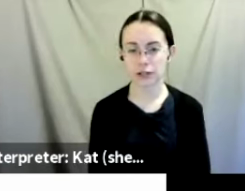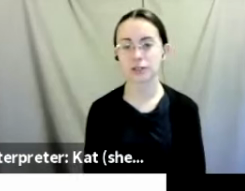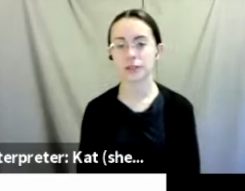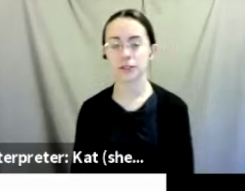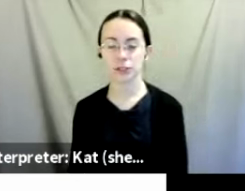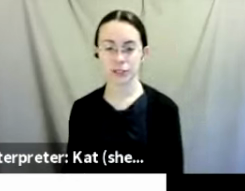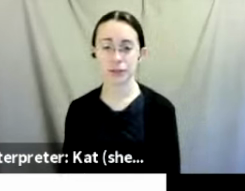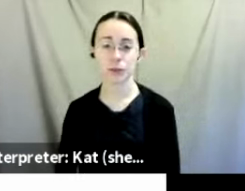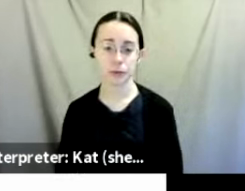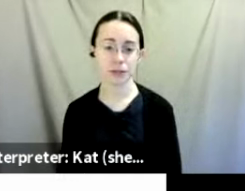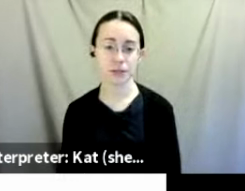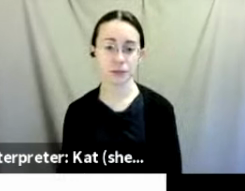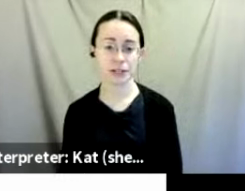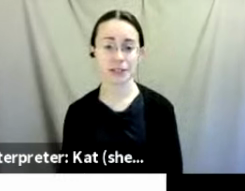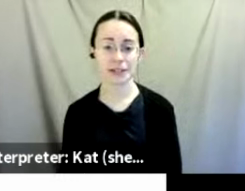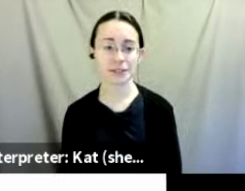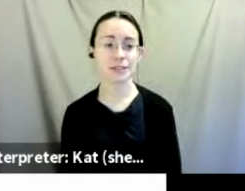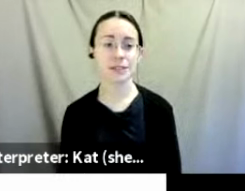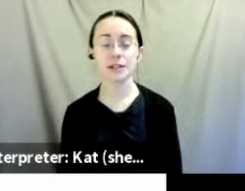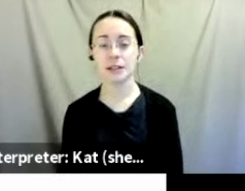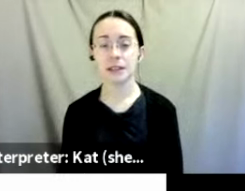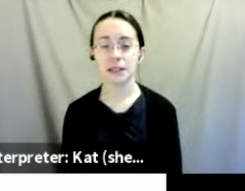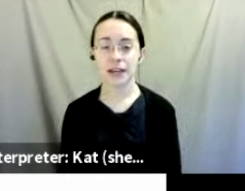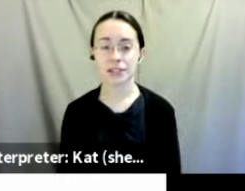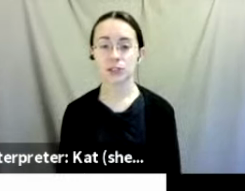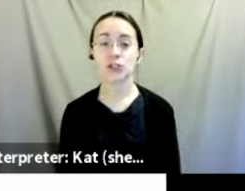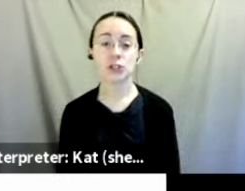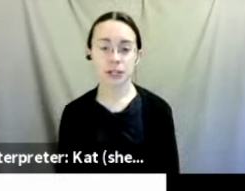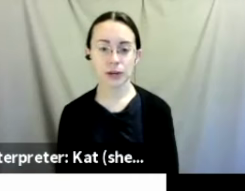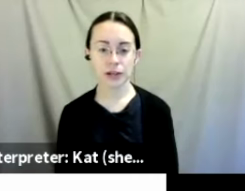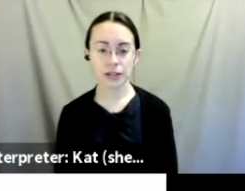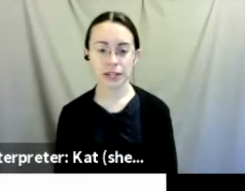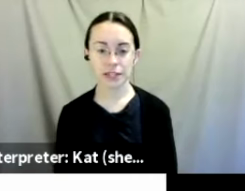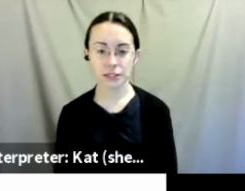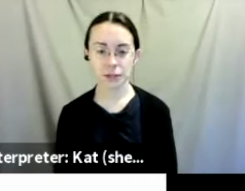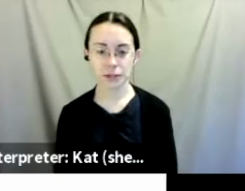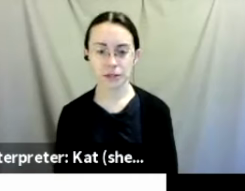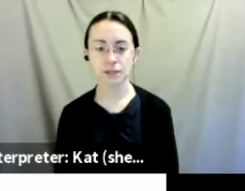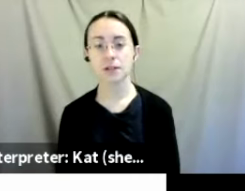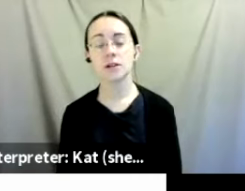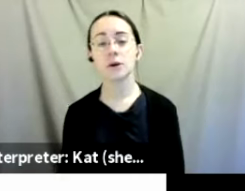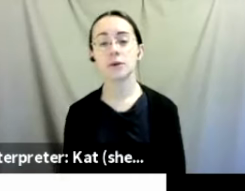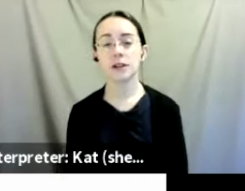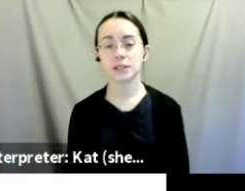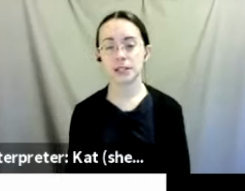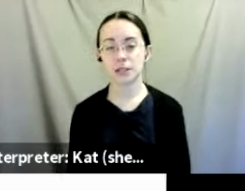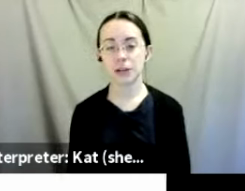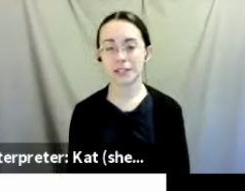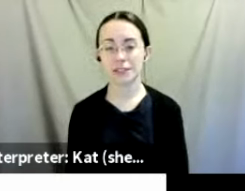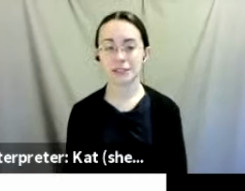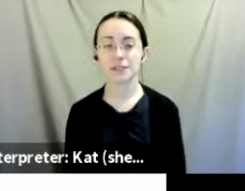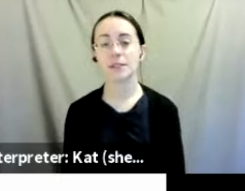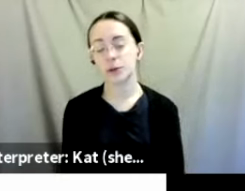one child is delivered to the time that the woman becomes pregnant next. That should be greater than 18 months, but with